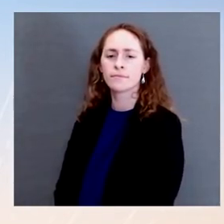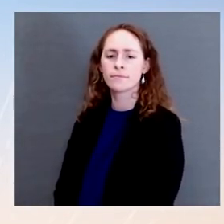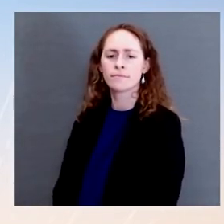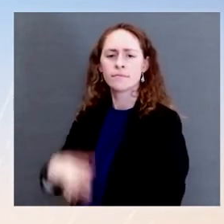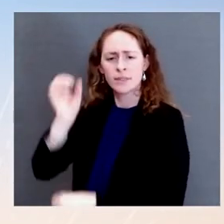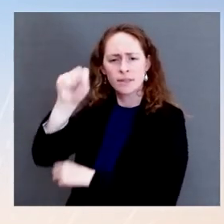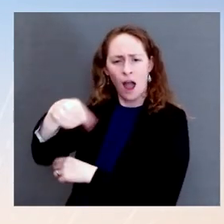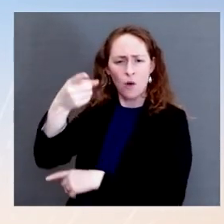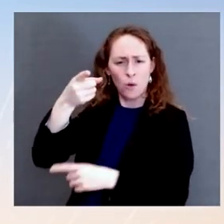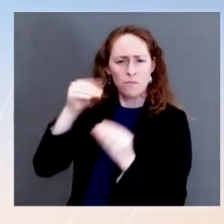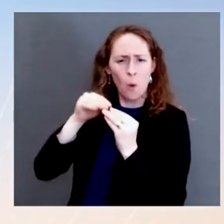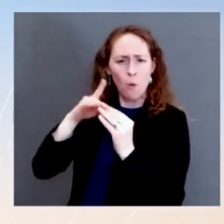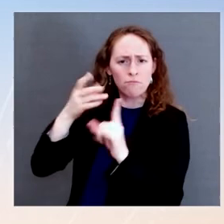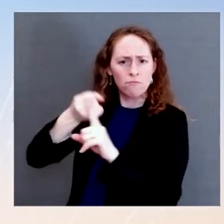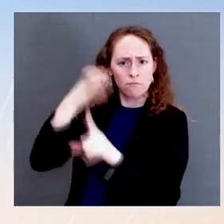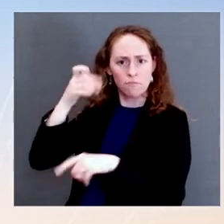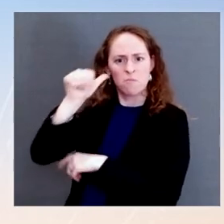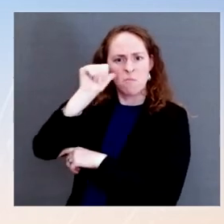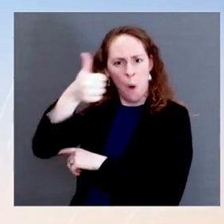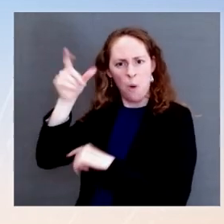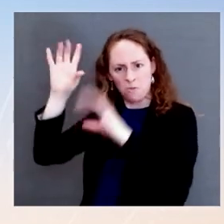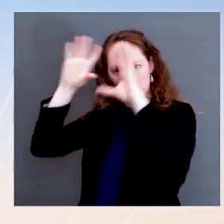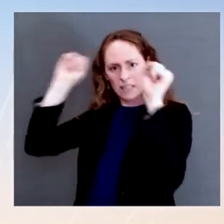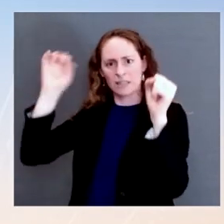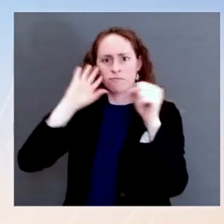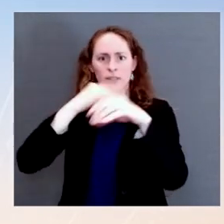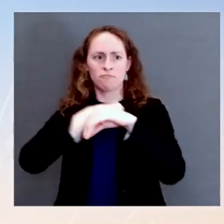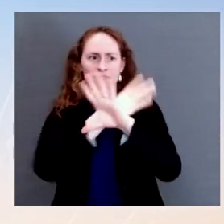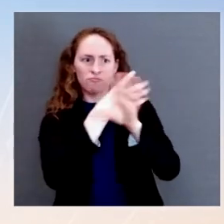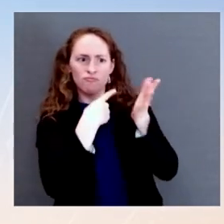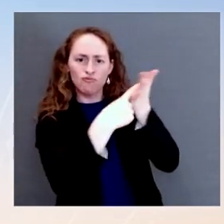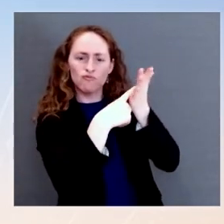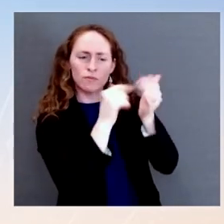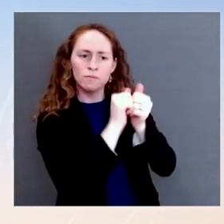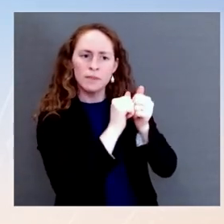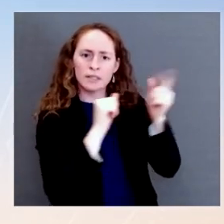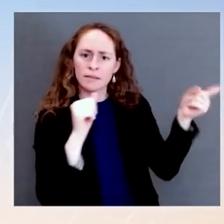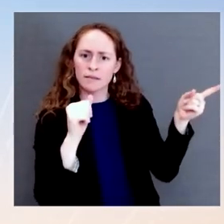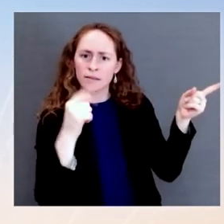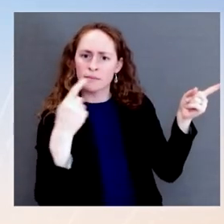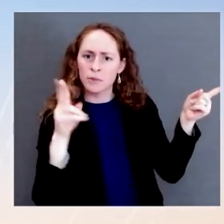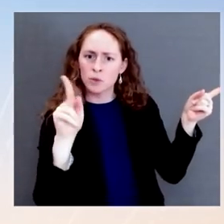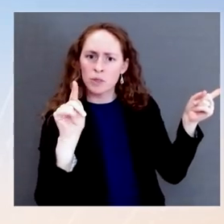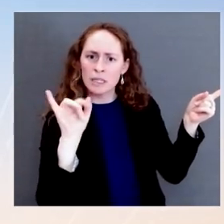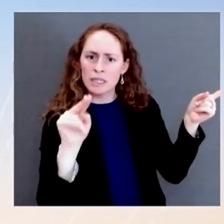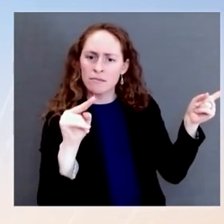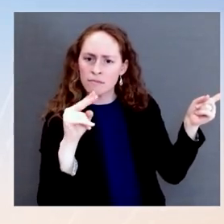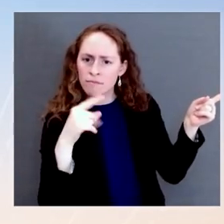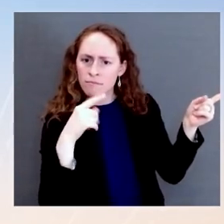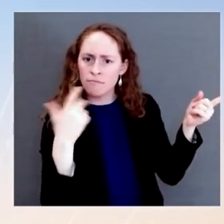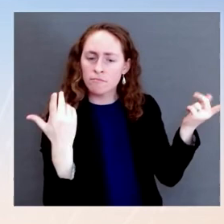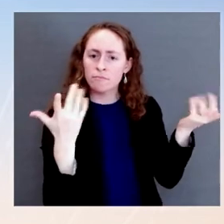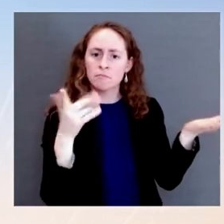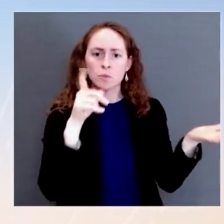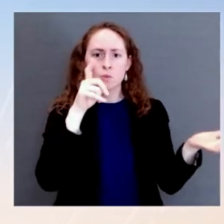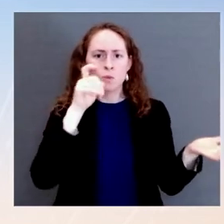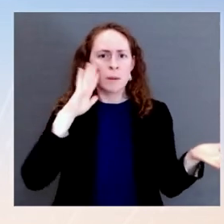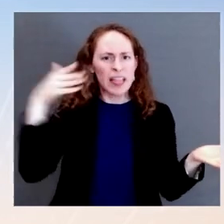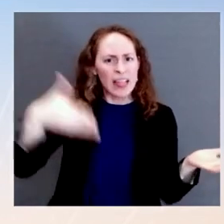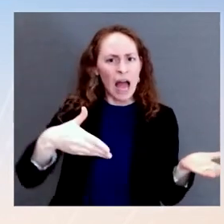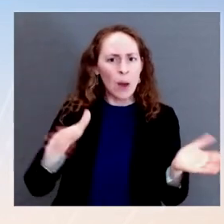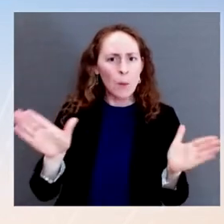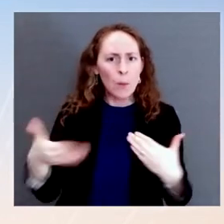out for the meeting, and how much do you expect to be focused on Ukraine versus Iran, cybersecurity, some of the